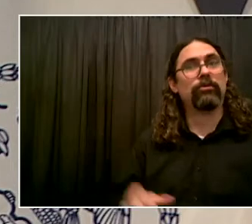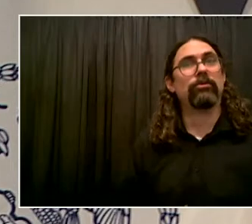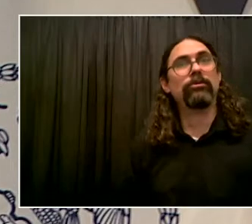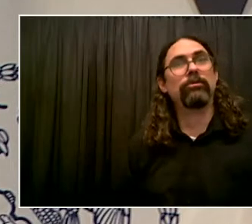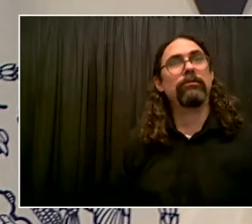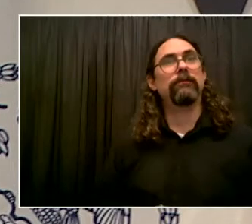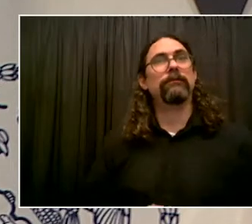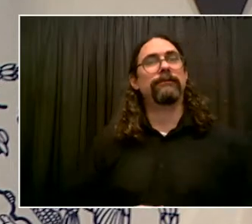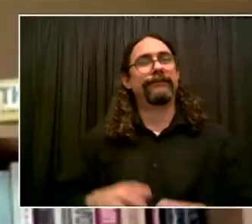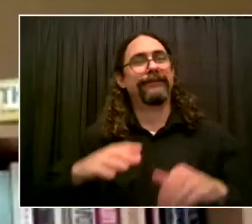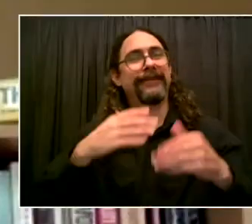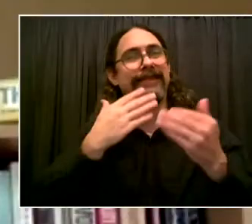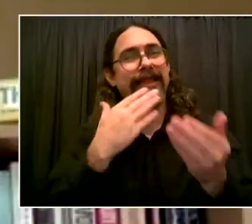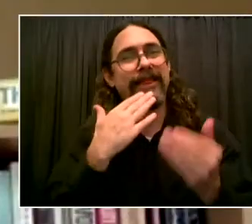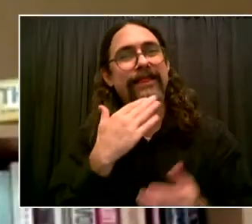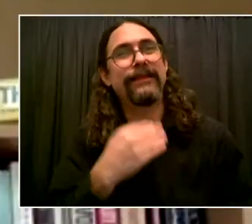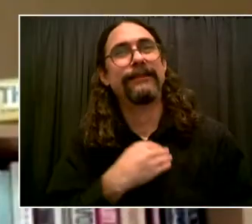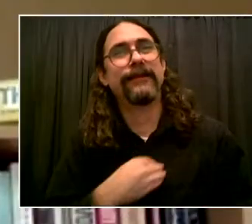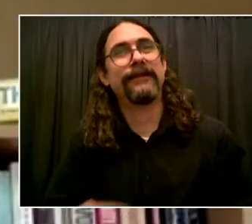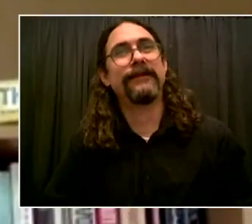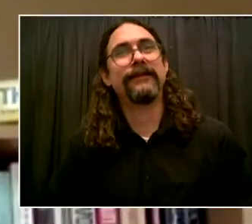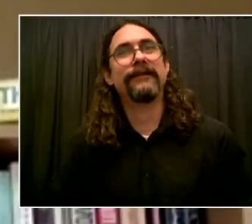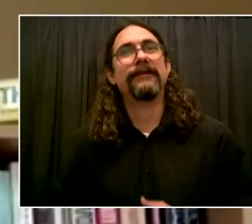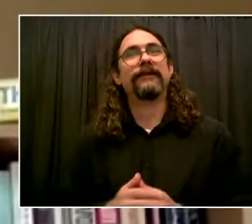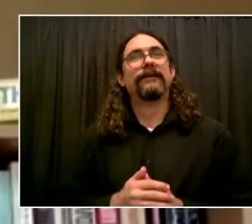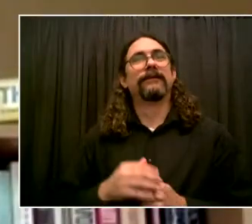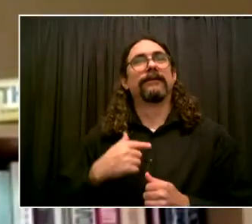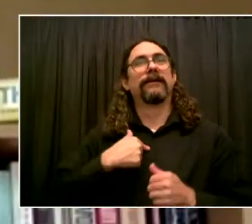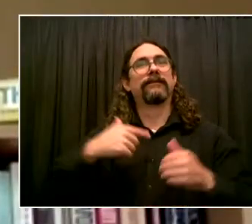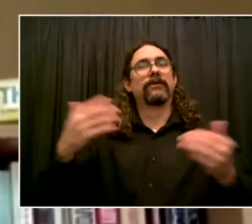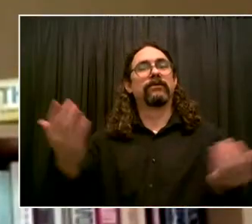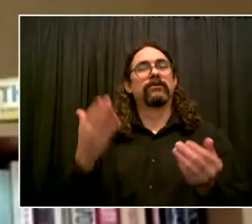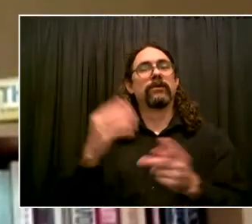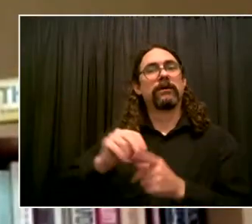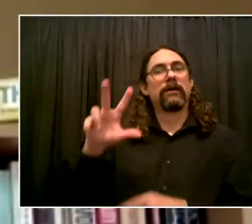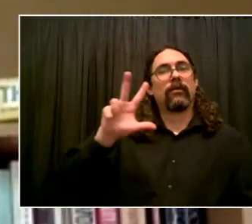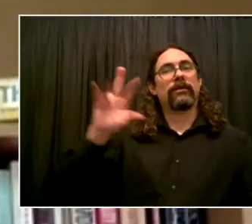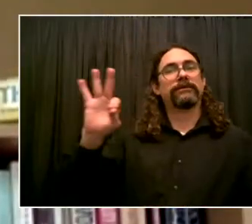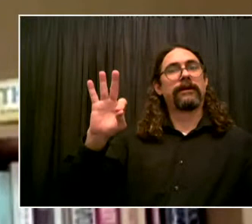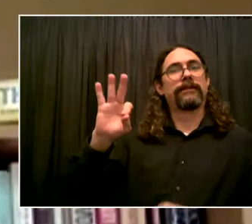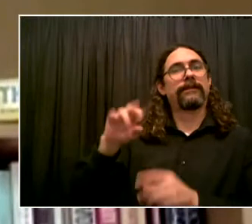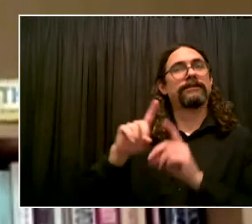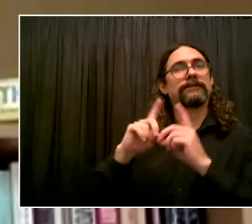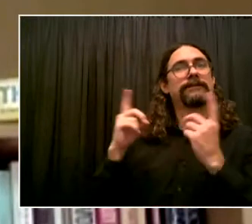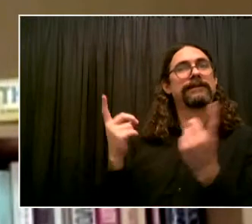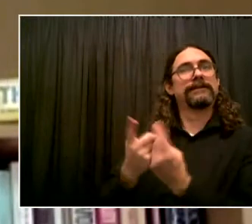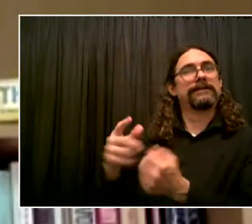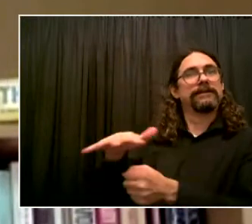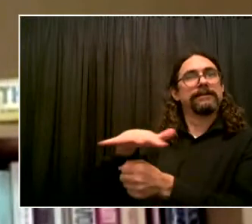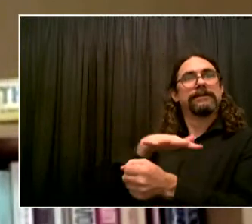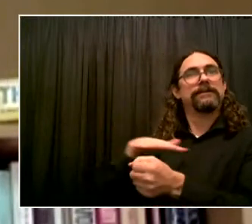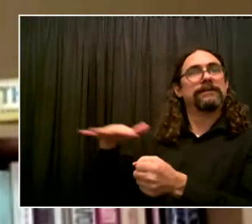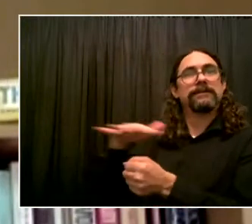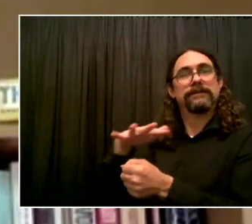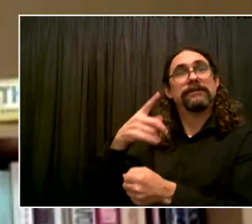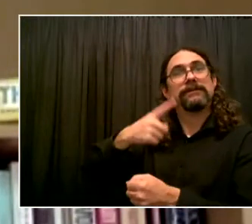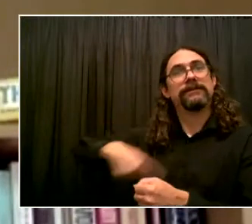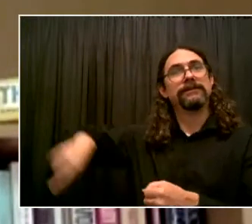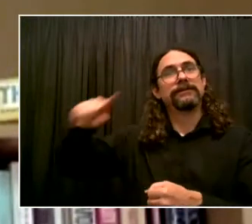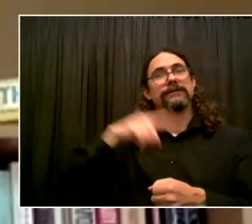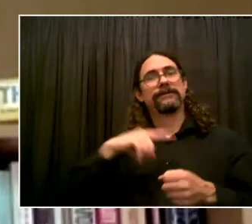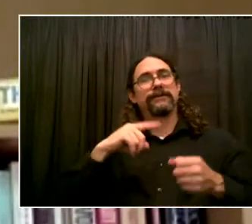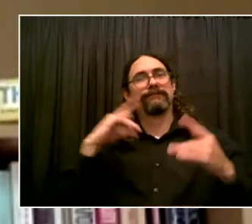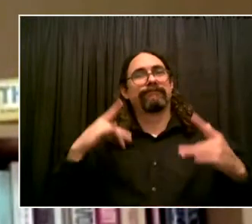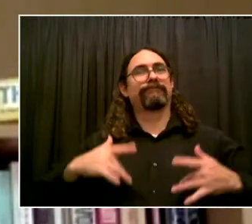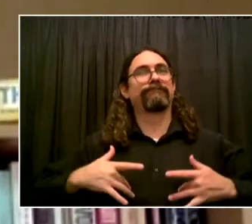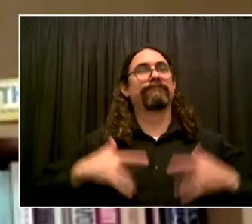39th District, we'll be excited to welcome you back home. But for today, I want to say thank you for having the courage to implement